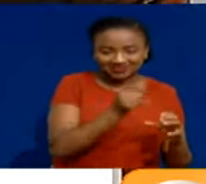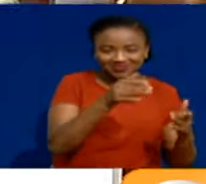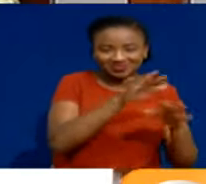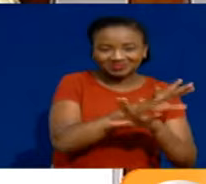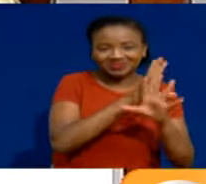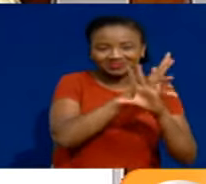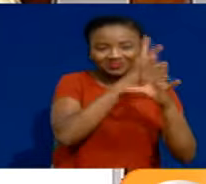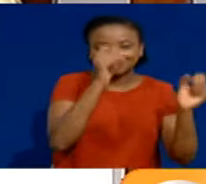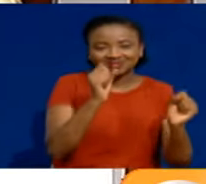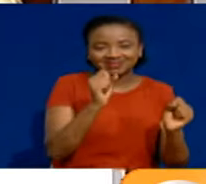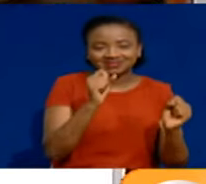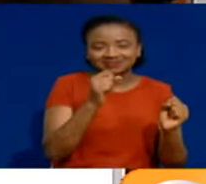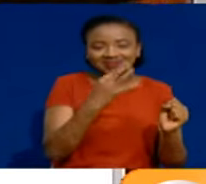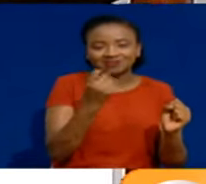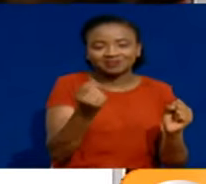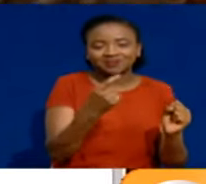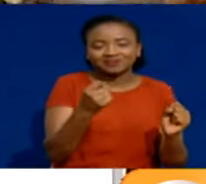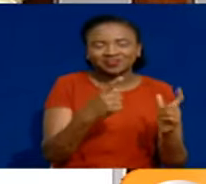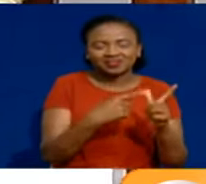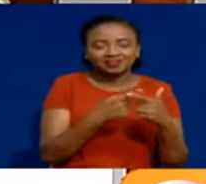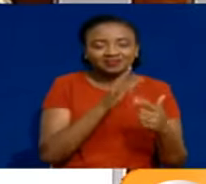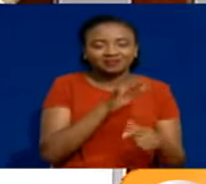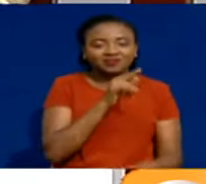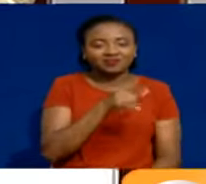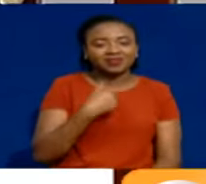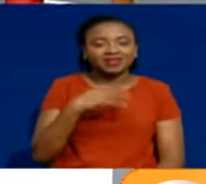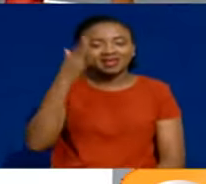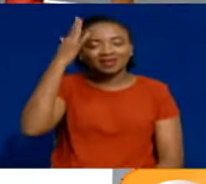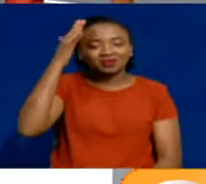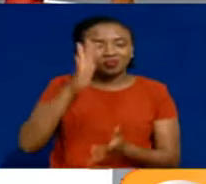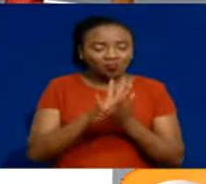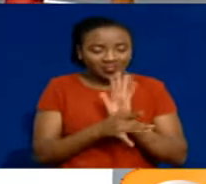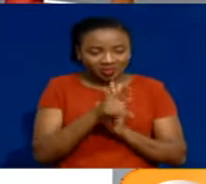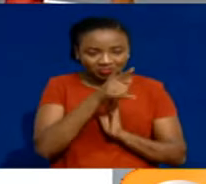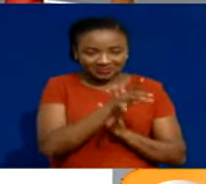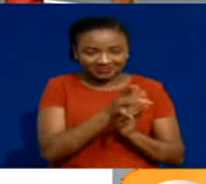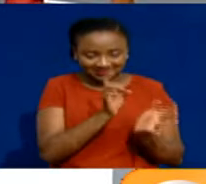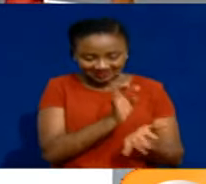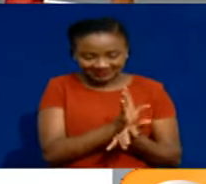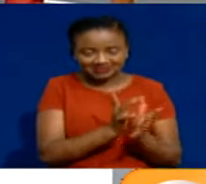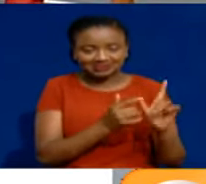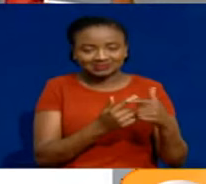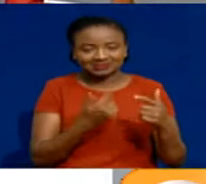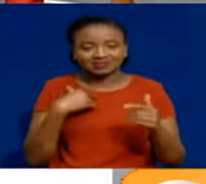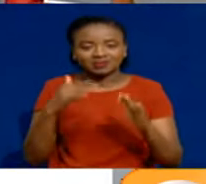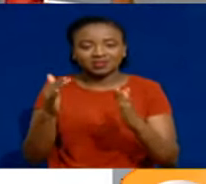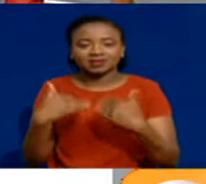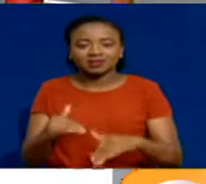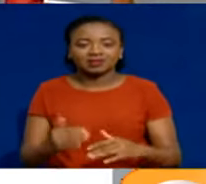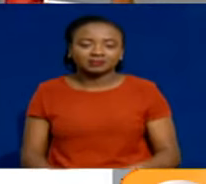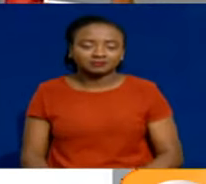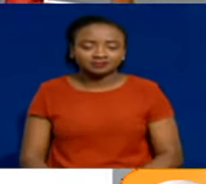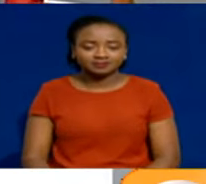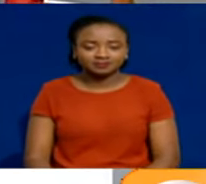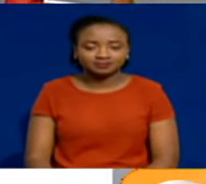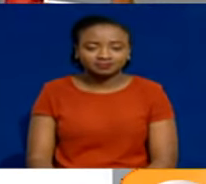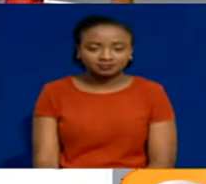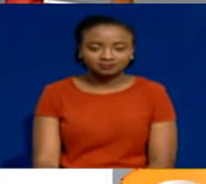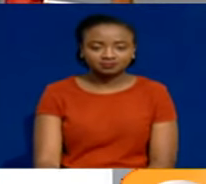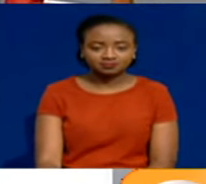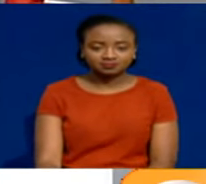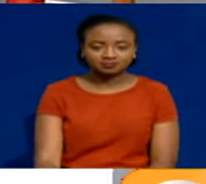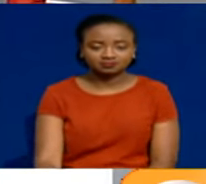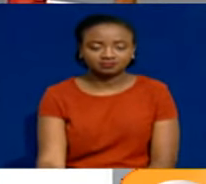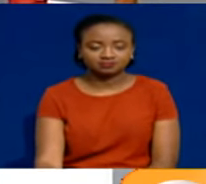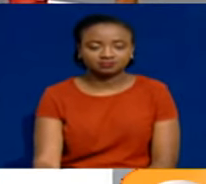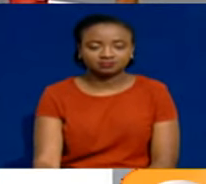So he lost out. Now he knew without Musalia, he's the next now. This is the, you know, he positioned